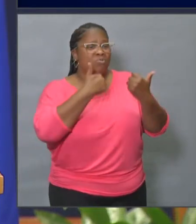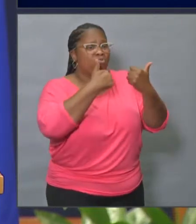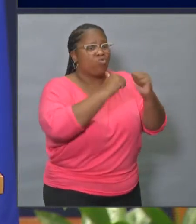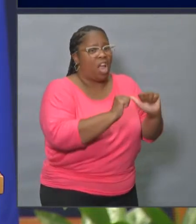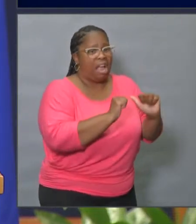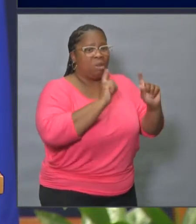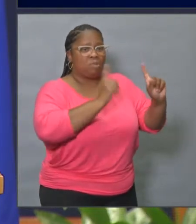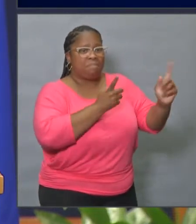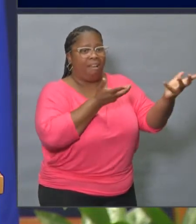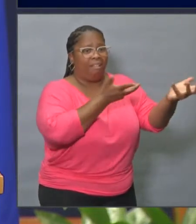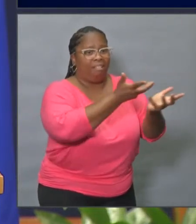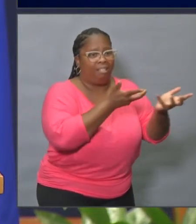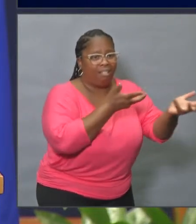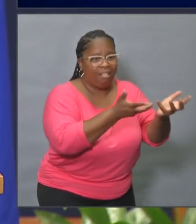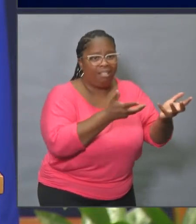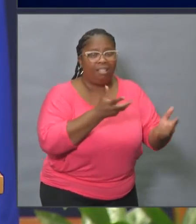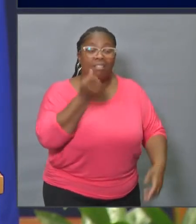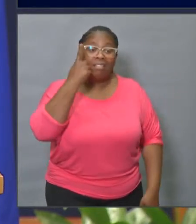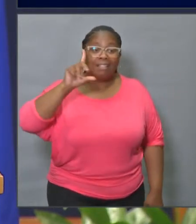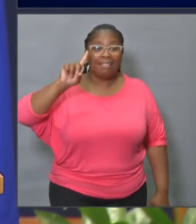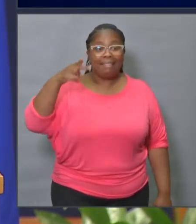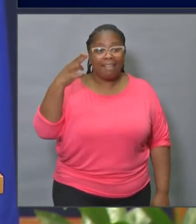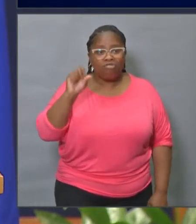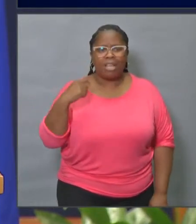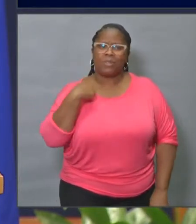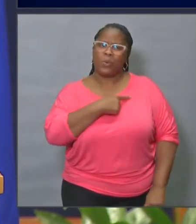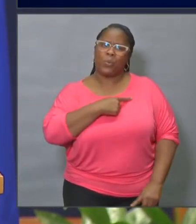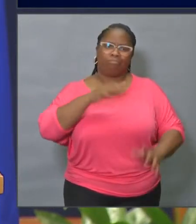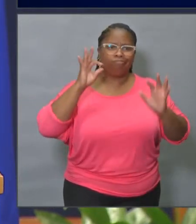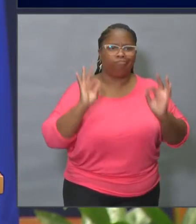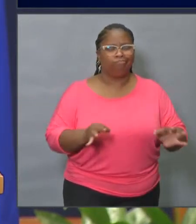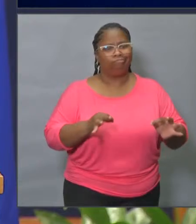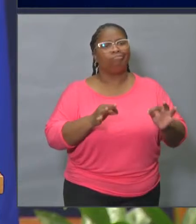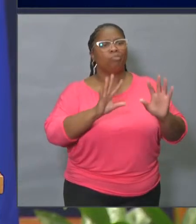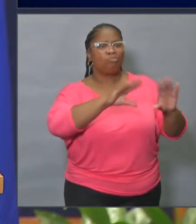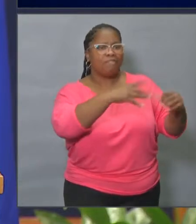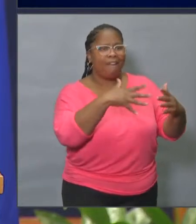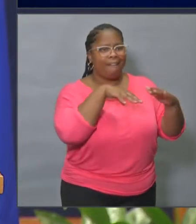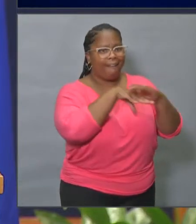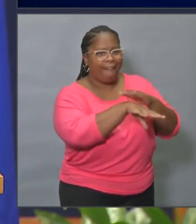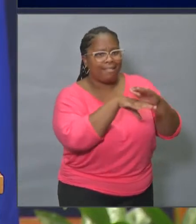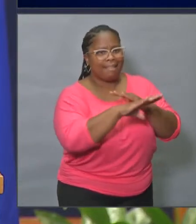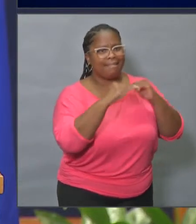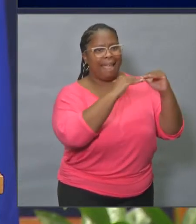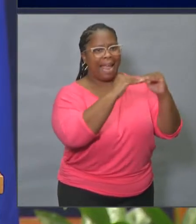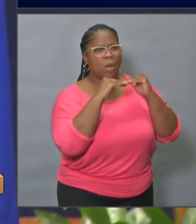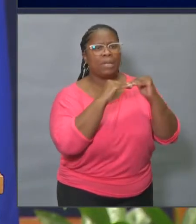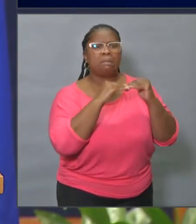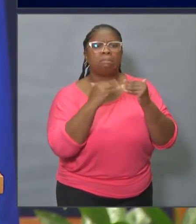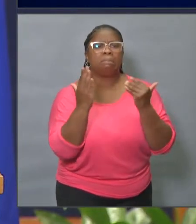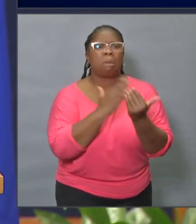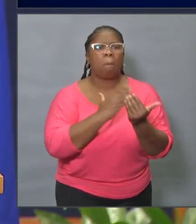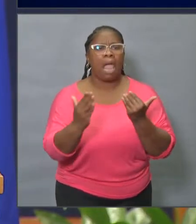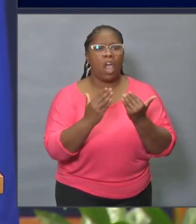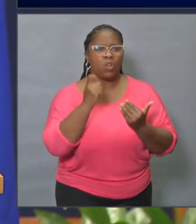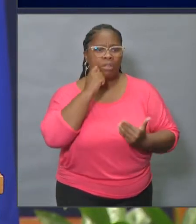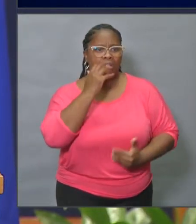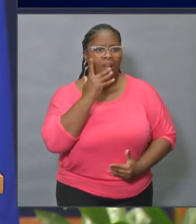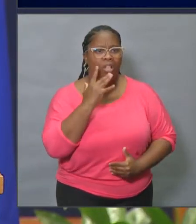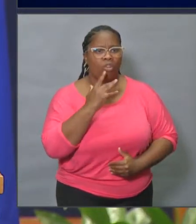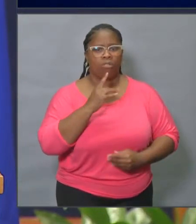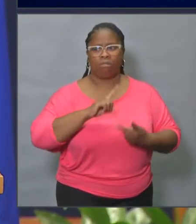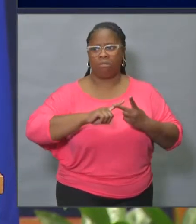DHS, we're committed to ensuring that equity and access to health care is there for everybody, regardless of the color of their skin, where they were born,